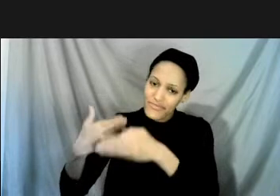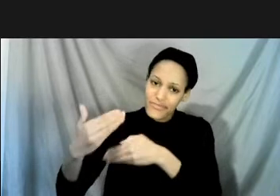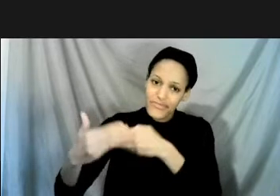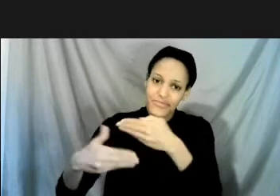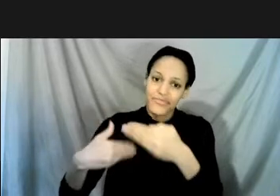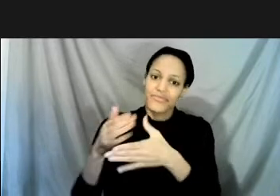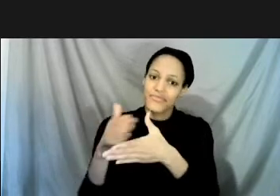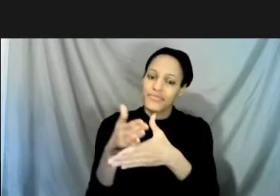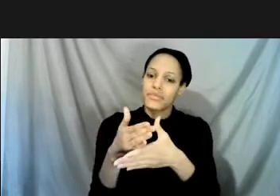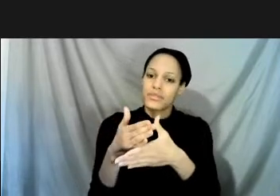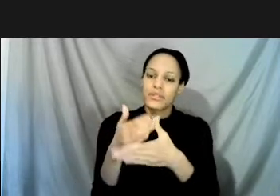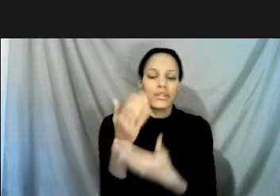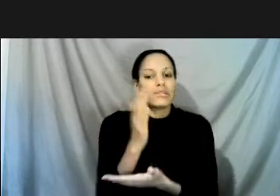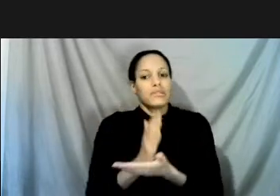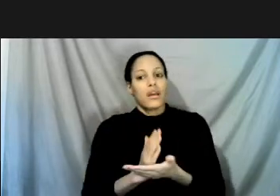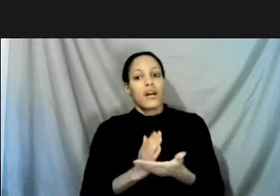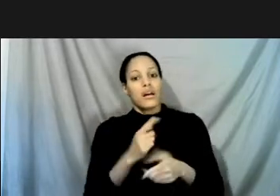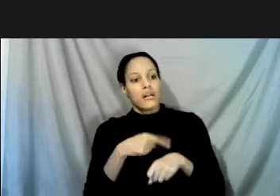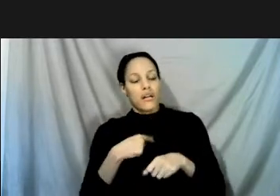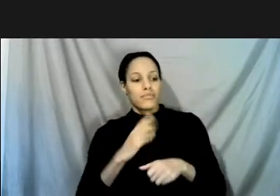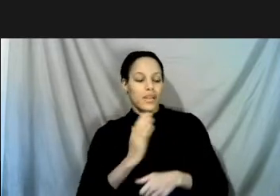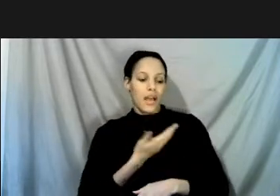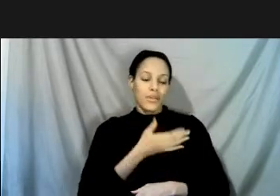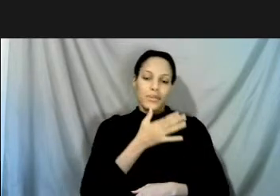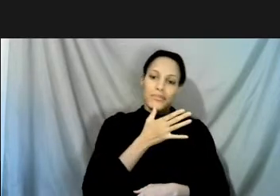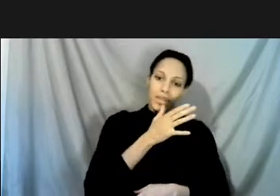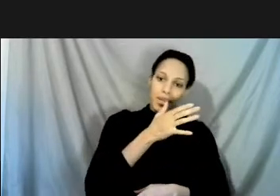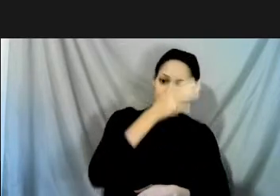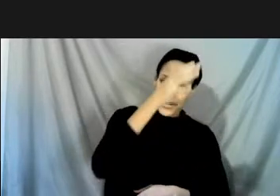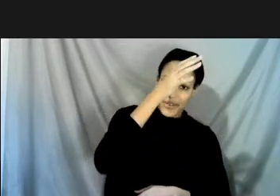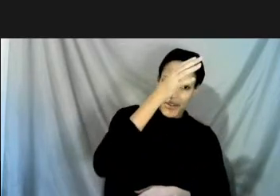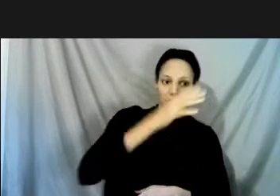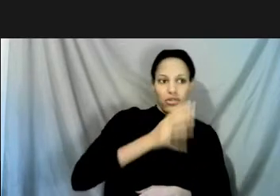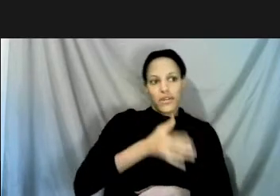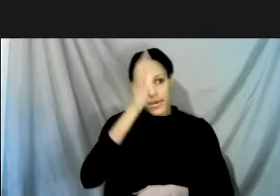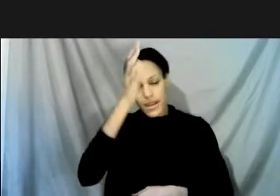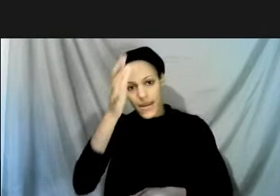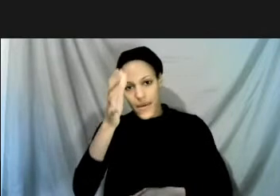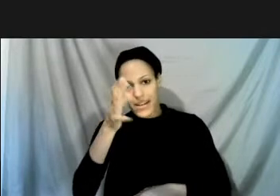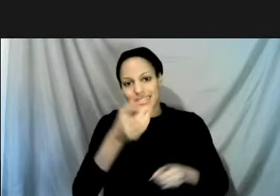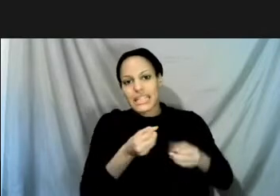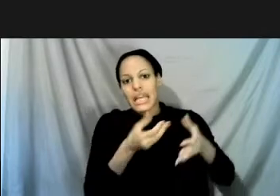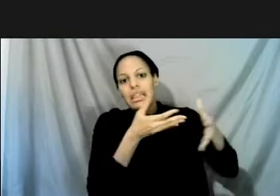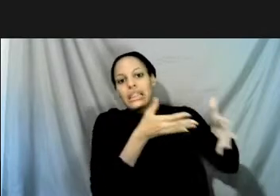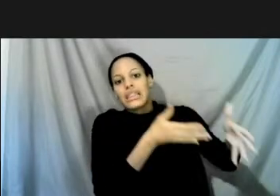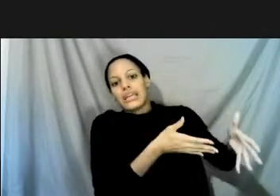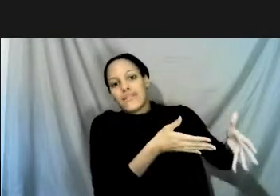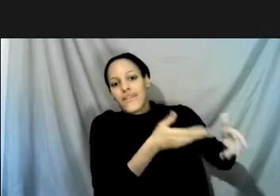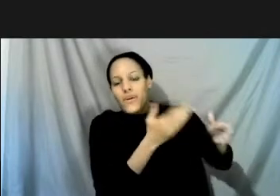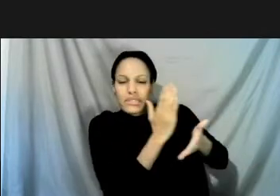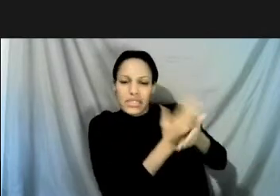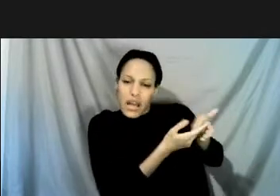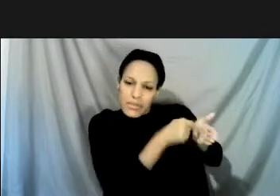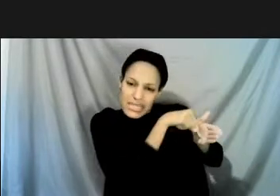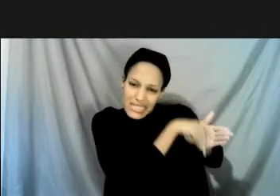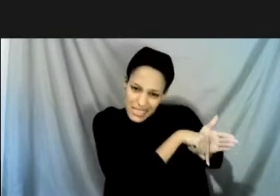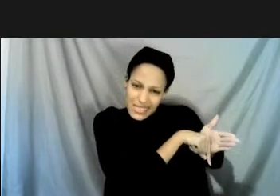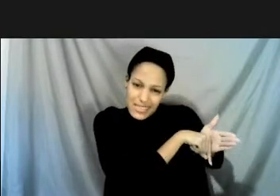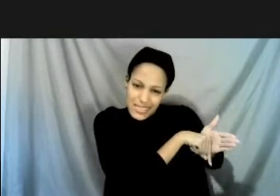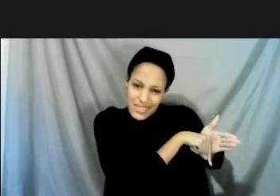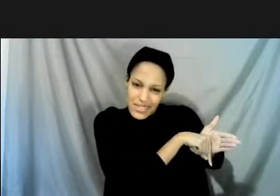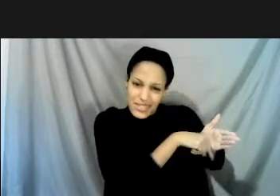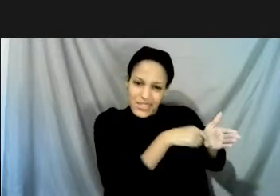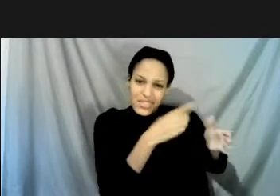sometimes when our parents and our grandparents are sharing, they leave out certain things. Mm-hmm. And then as you get older, you figure it out. You go,